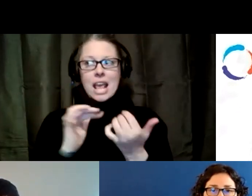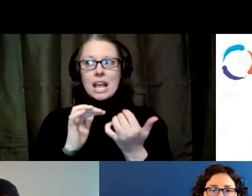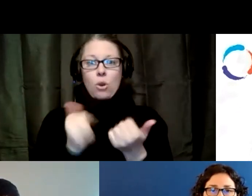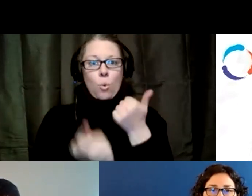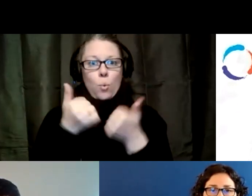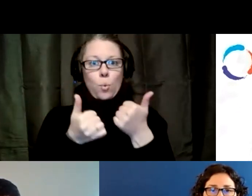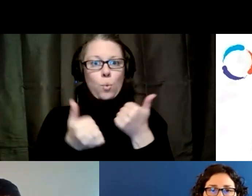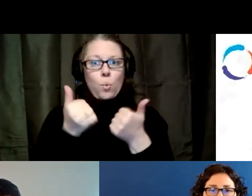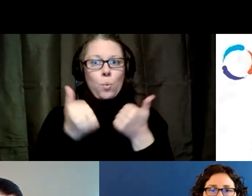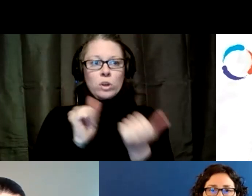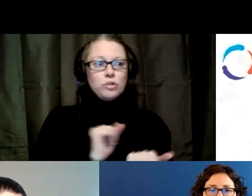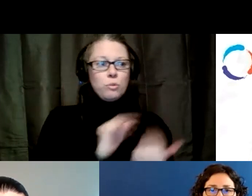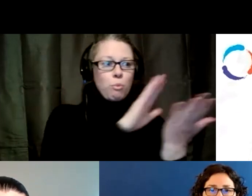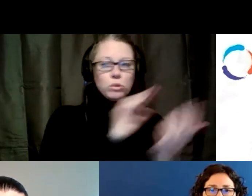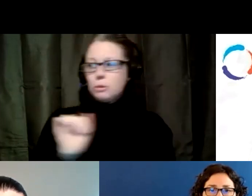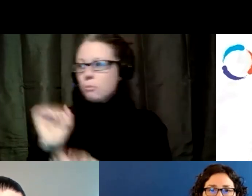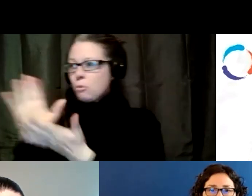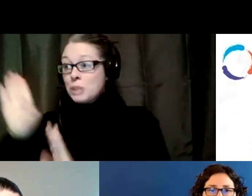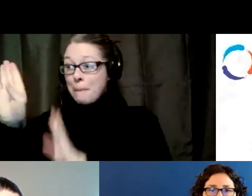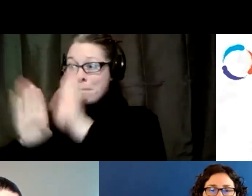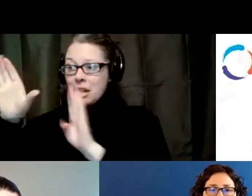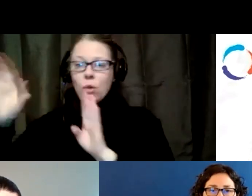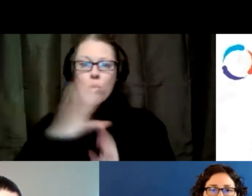could best guide you on that.